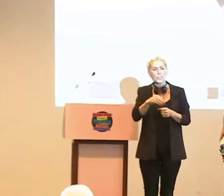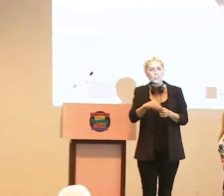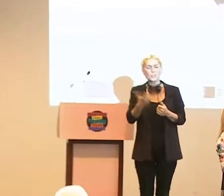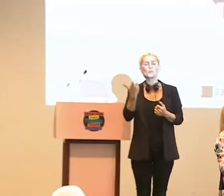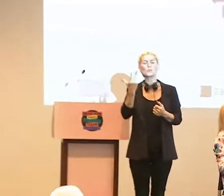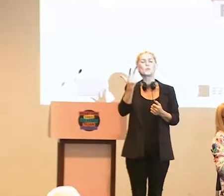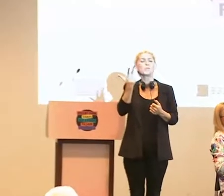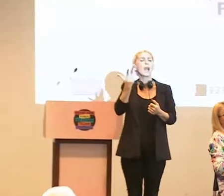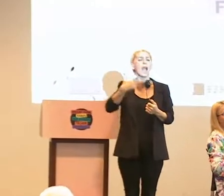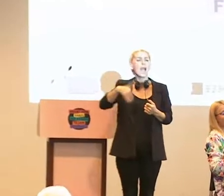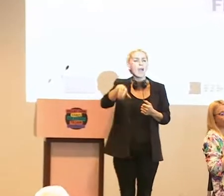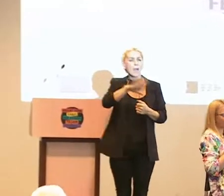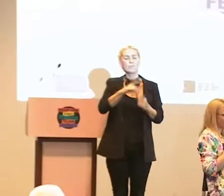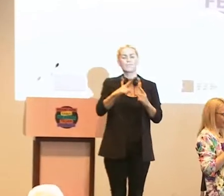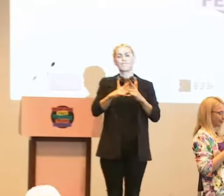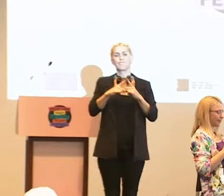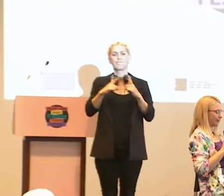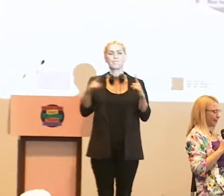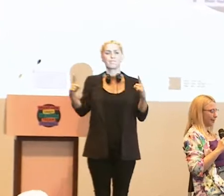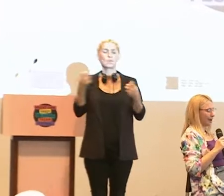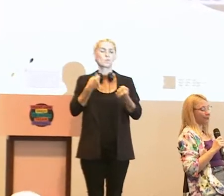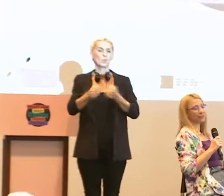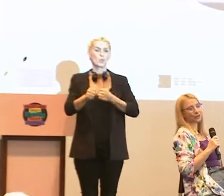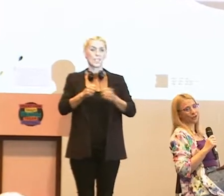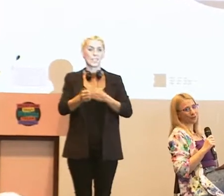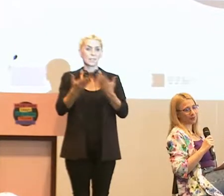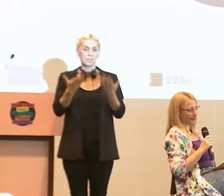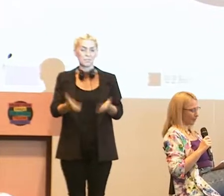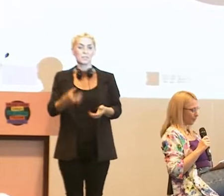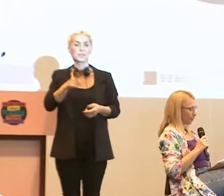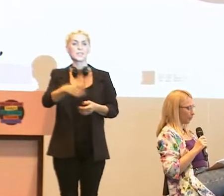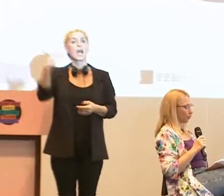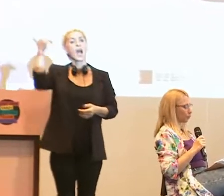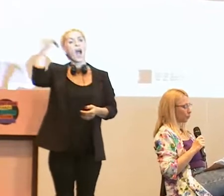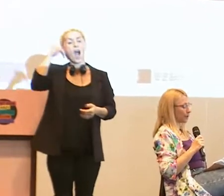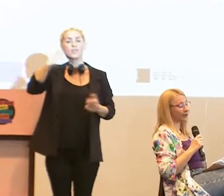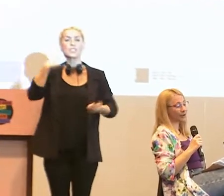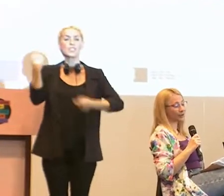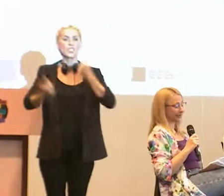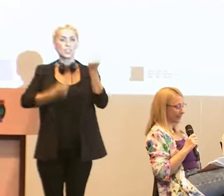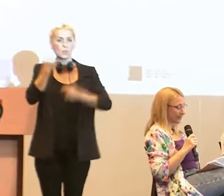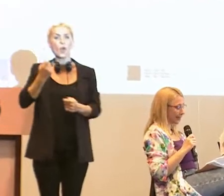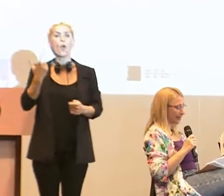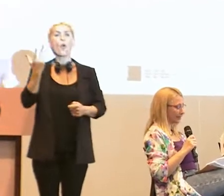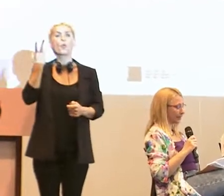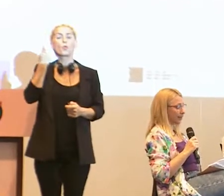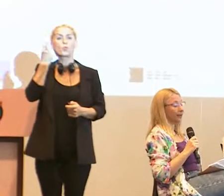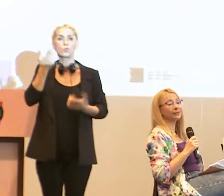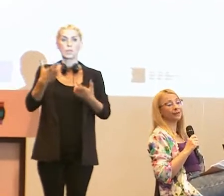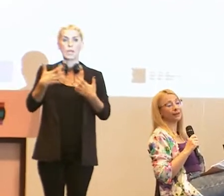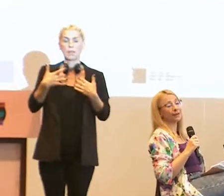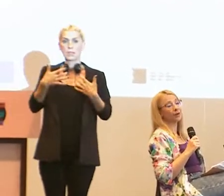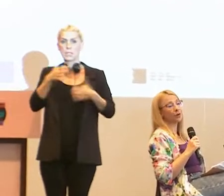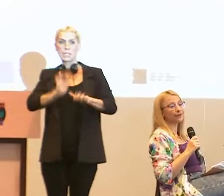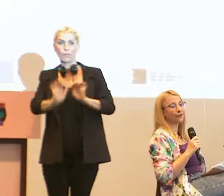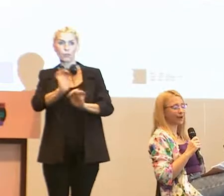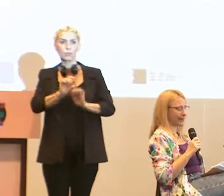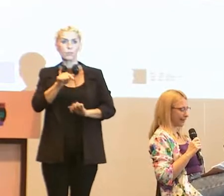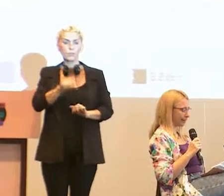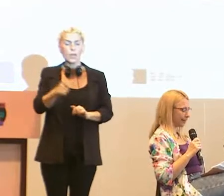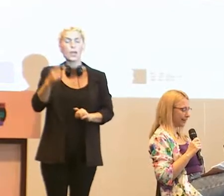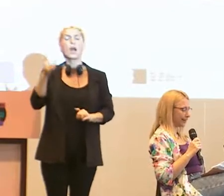resistance against time against forgetting and memory work